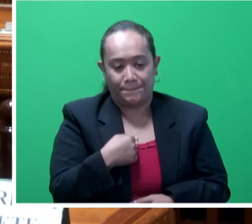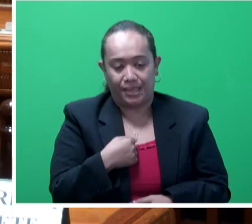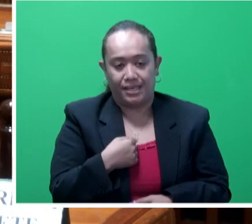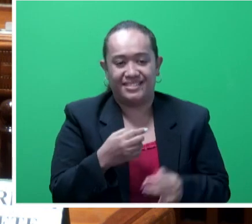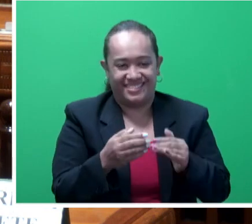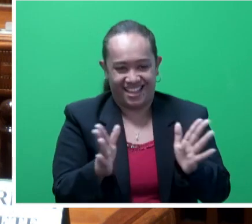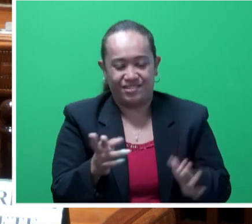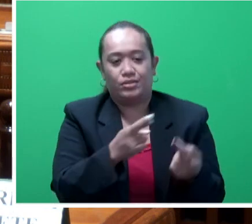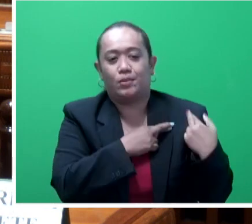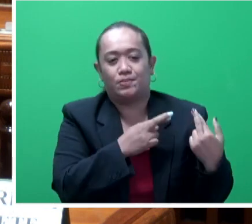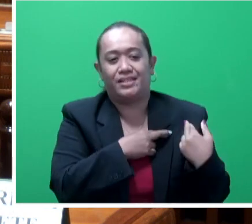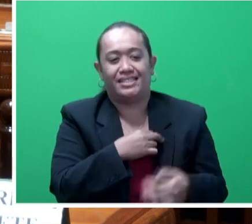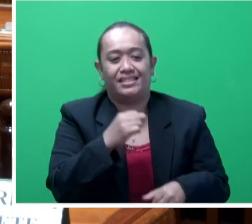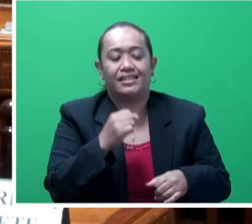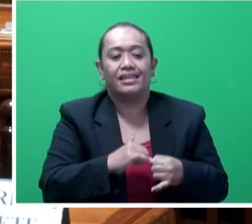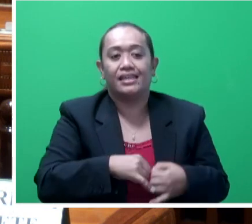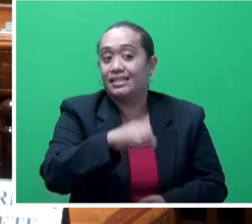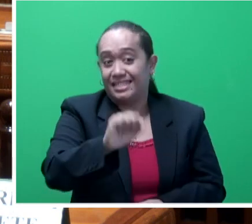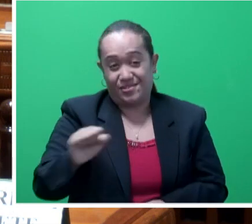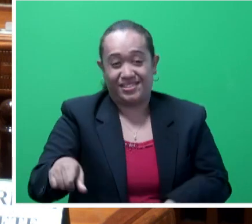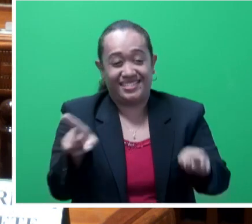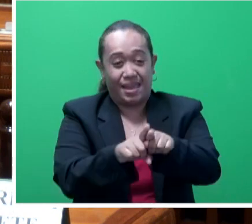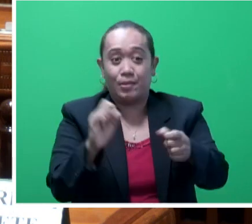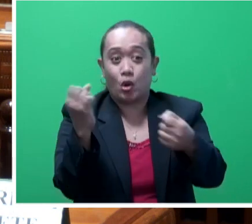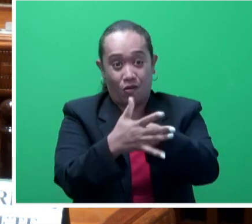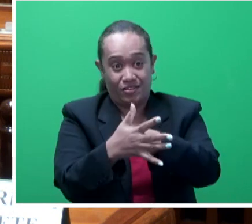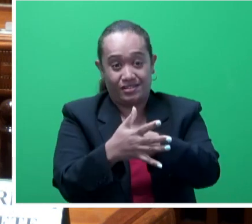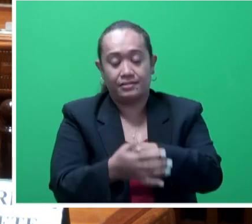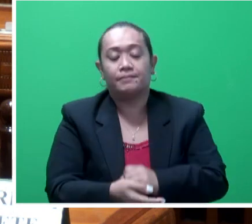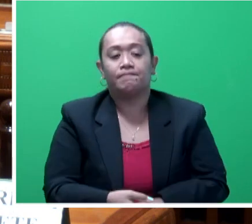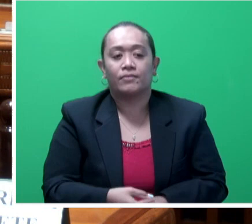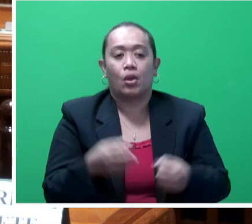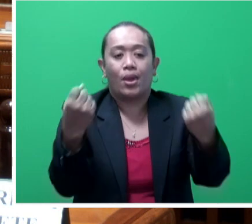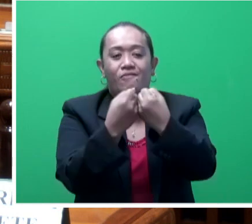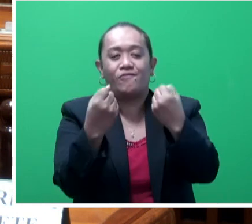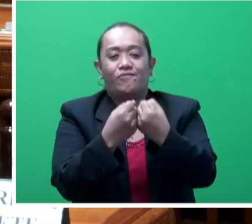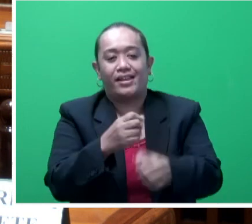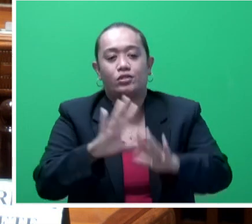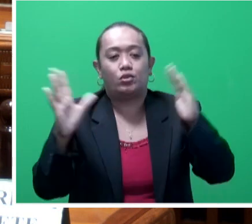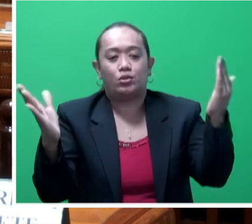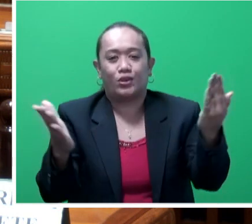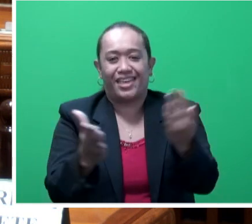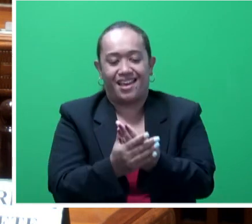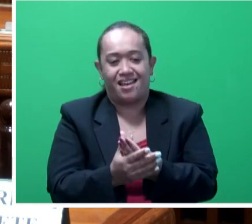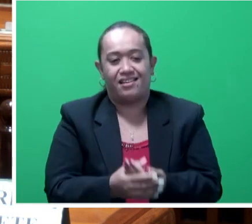responsibilities seriously, and just like COVID, we fight this together, and we can